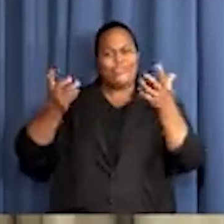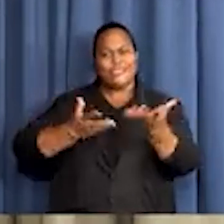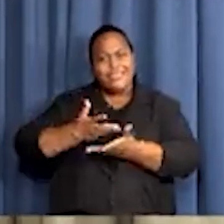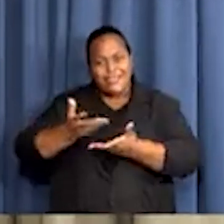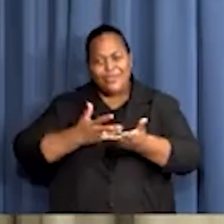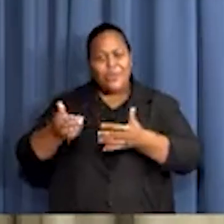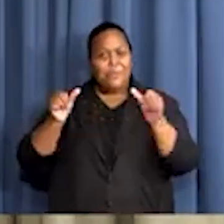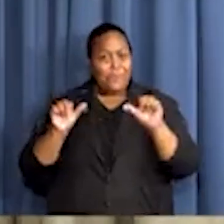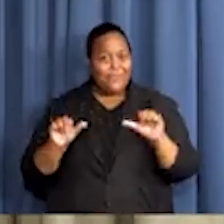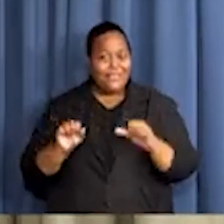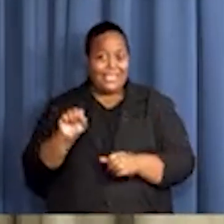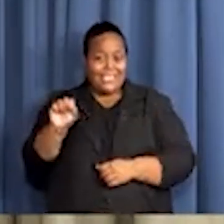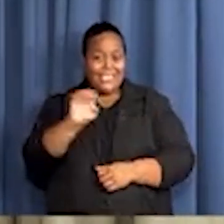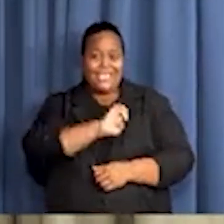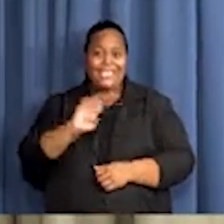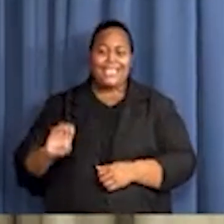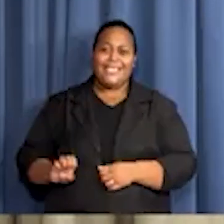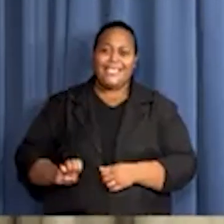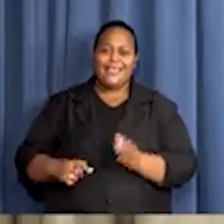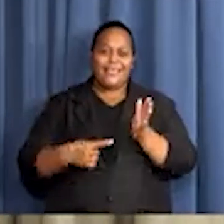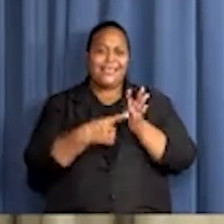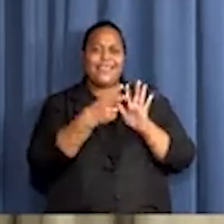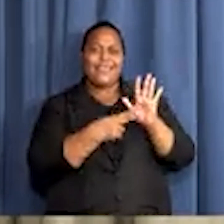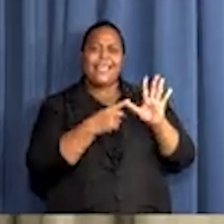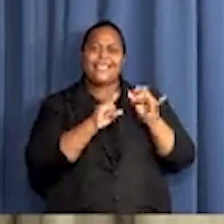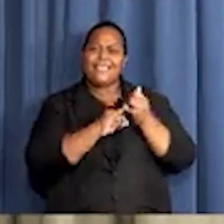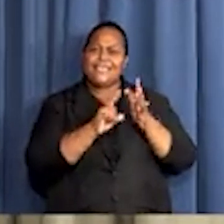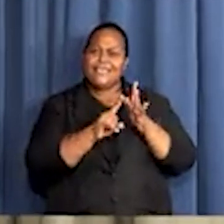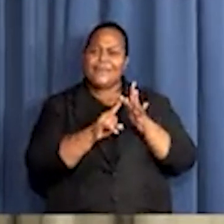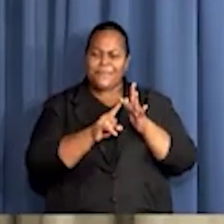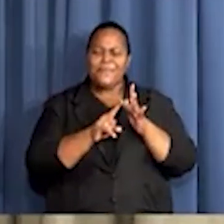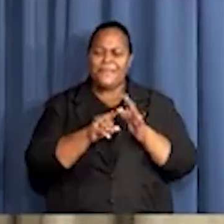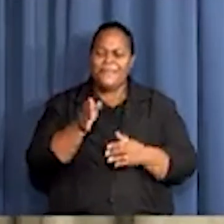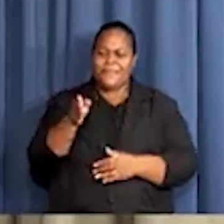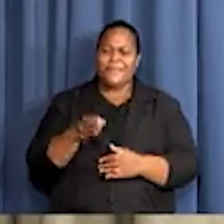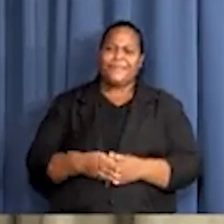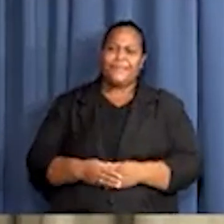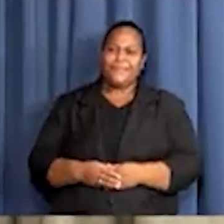the President, His Excellency Tenesi Mamau, and Kiribati